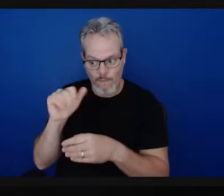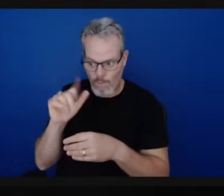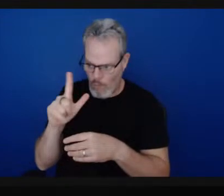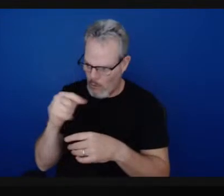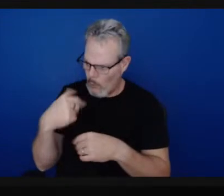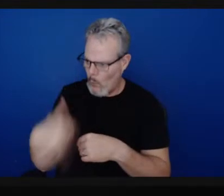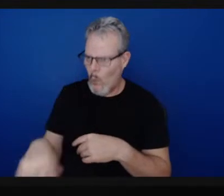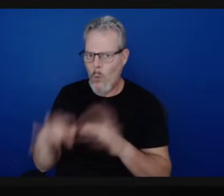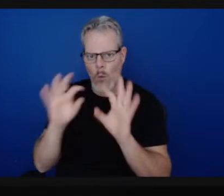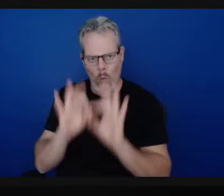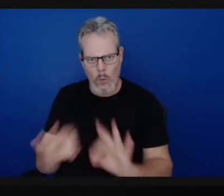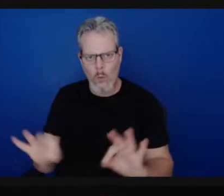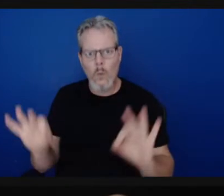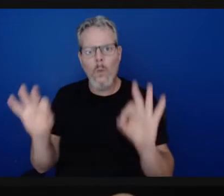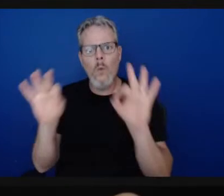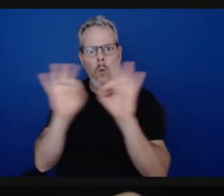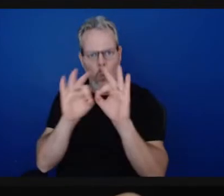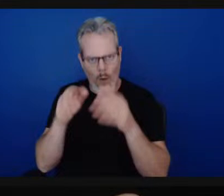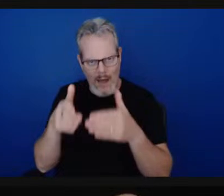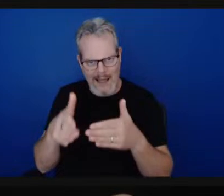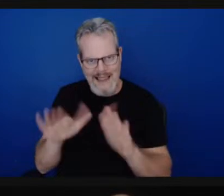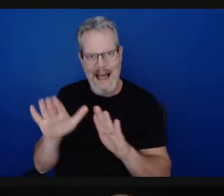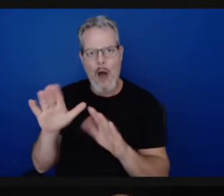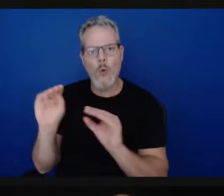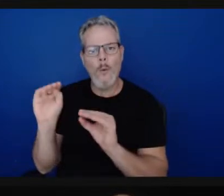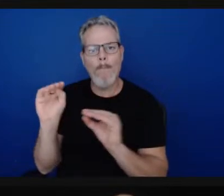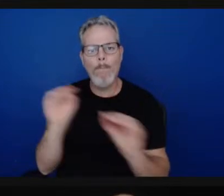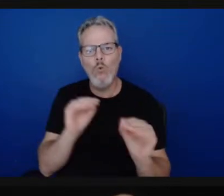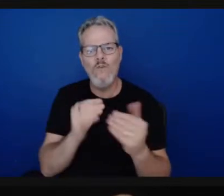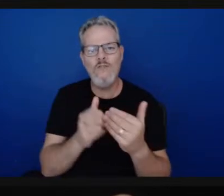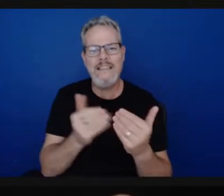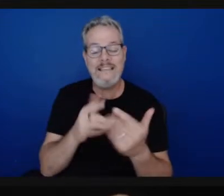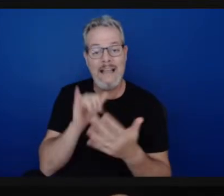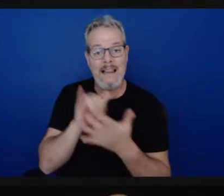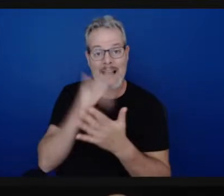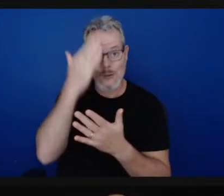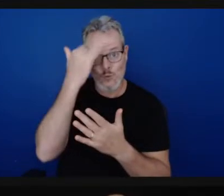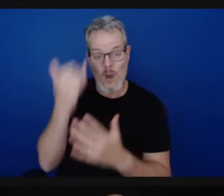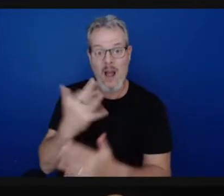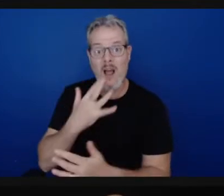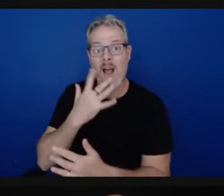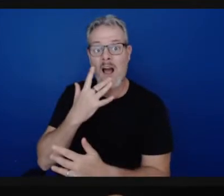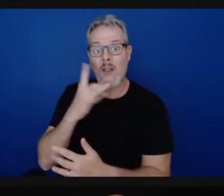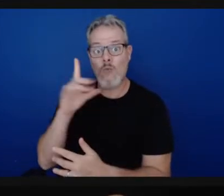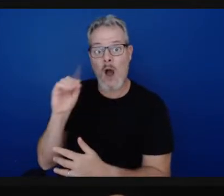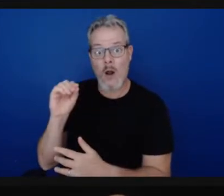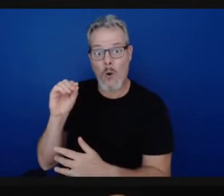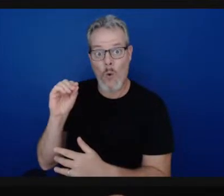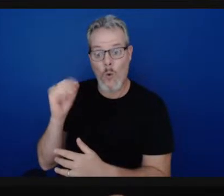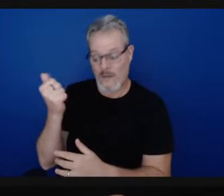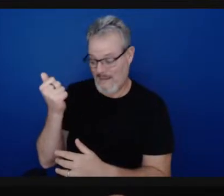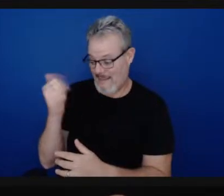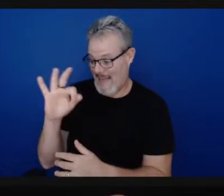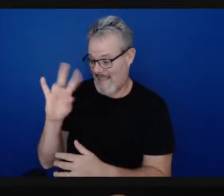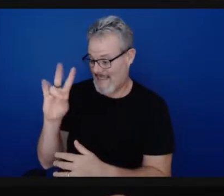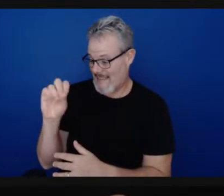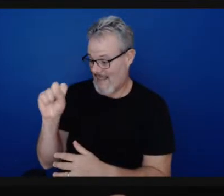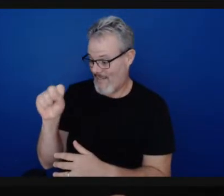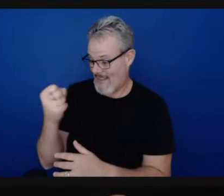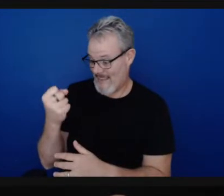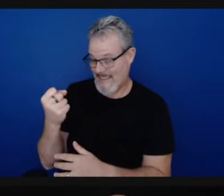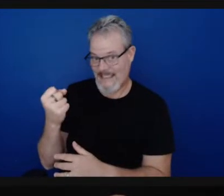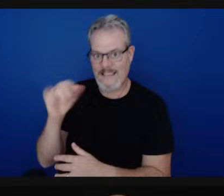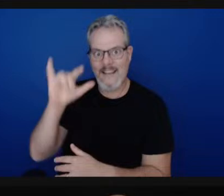to move more easily, right? And that's why in areas like Colorado in the 70s, when the Air Force was pumping